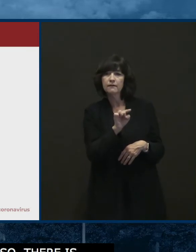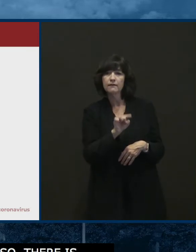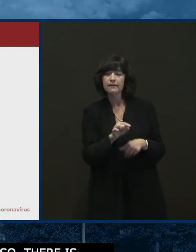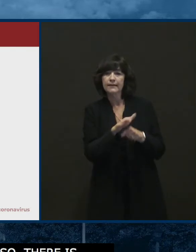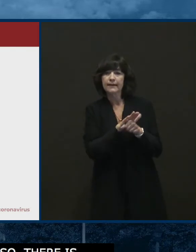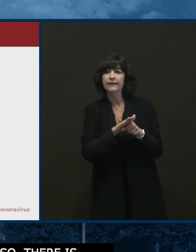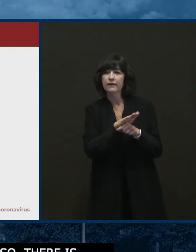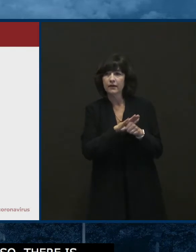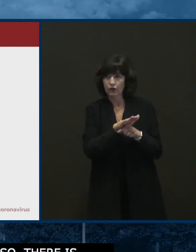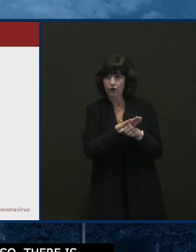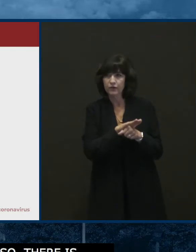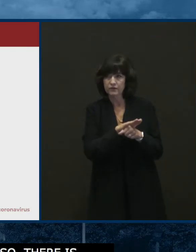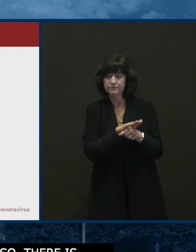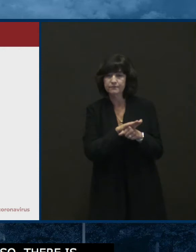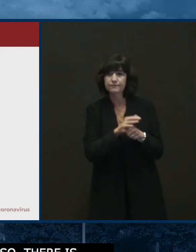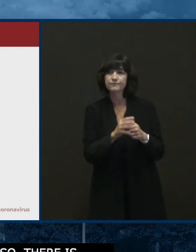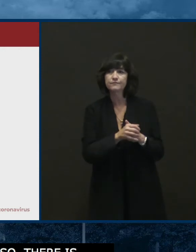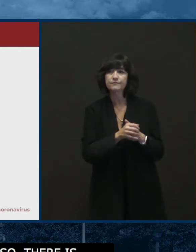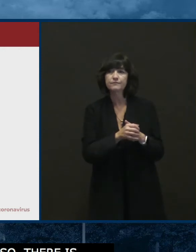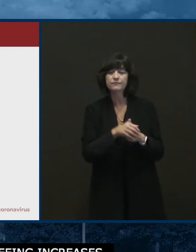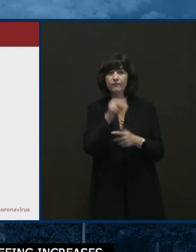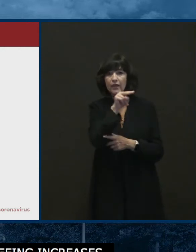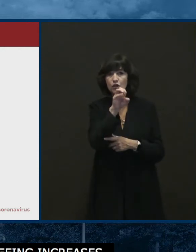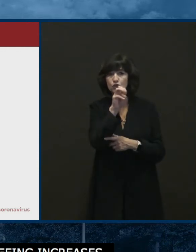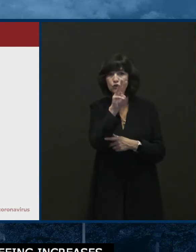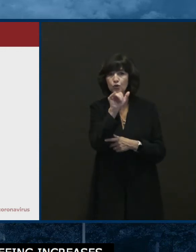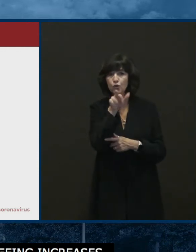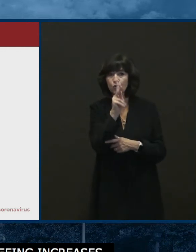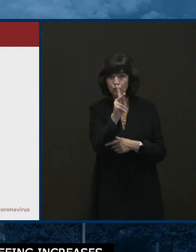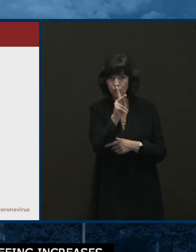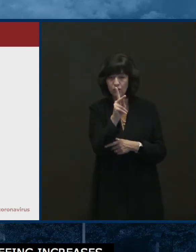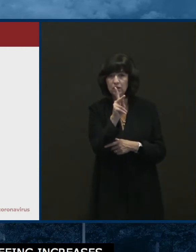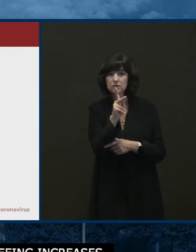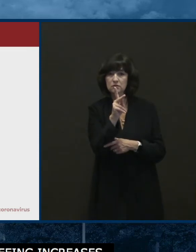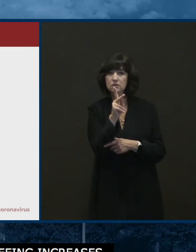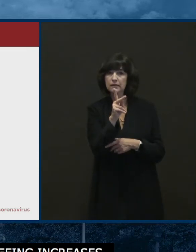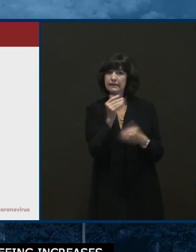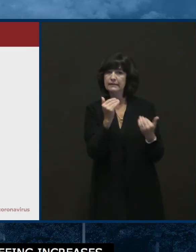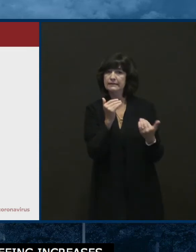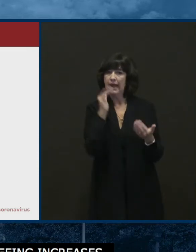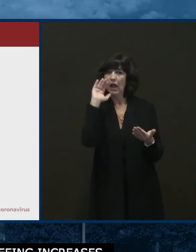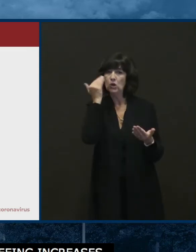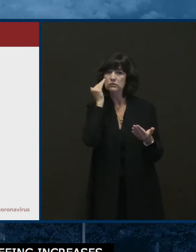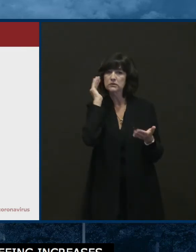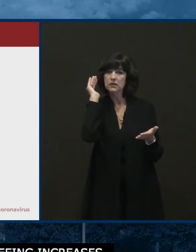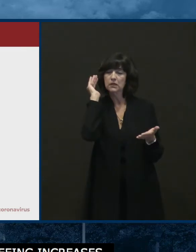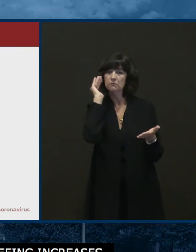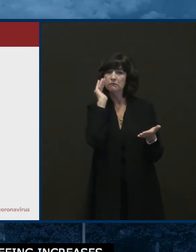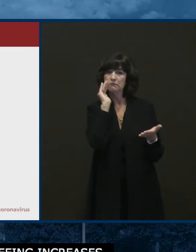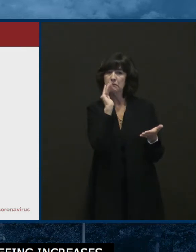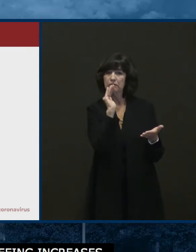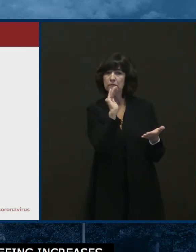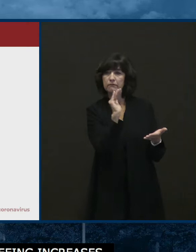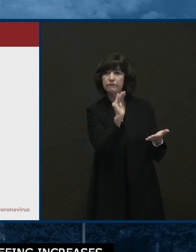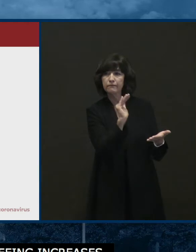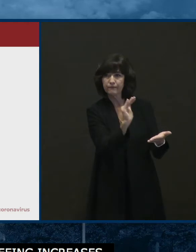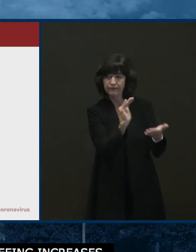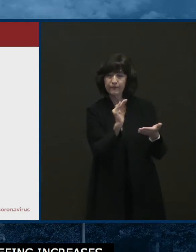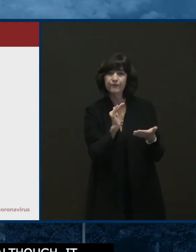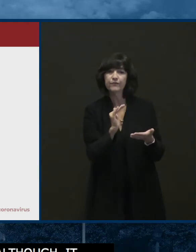percent positives. Newark, although it seems to be leveling off slightly, we are up